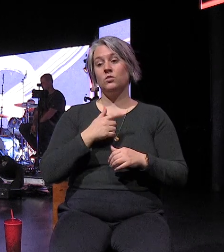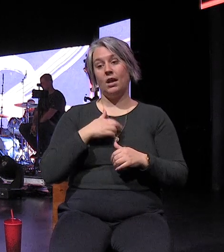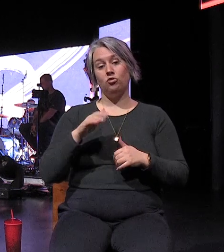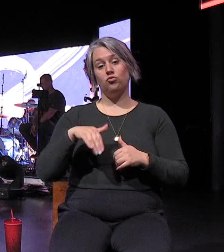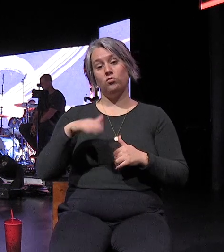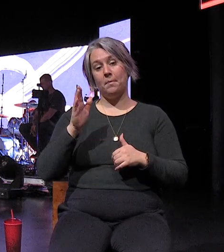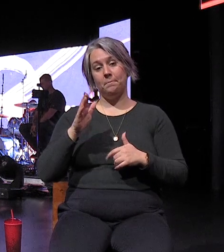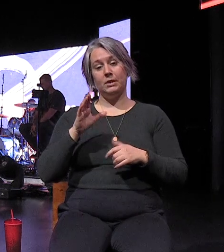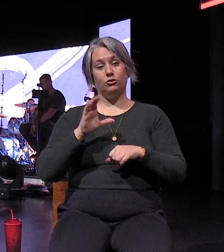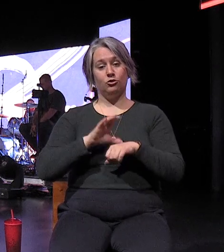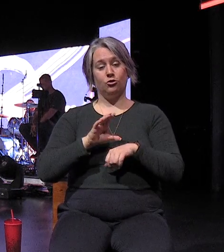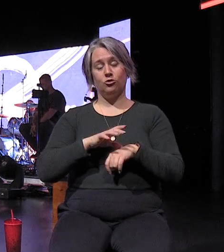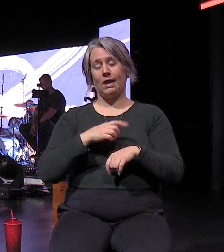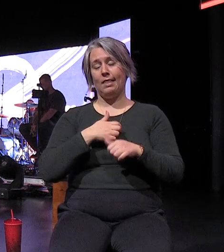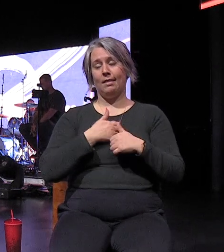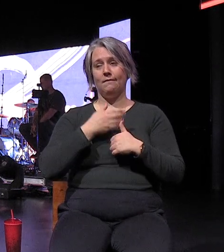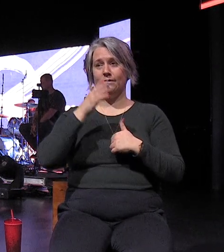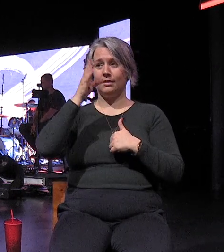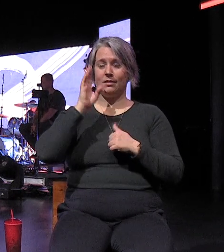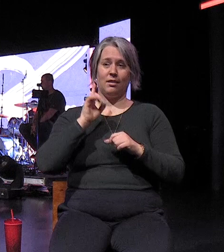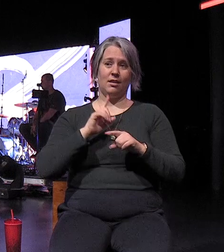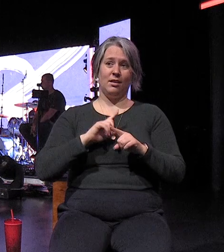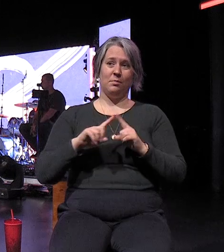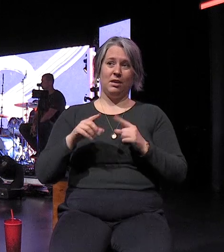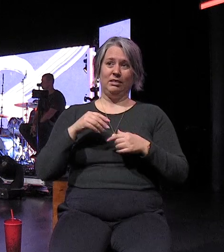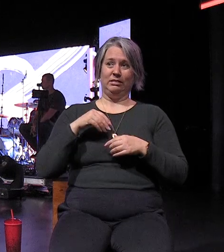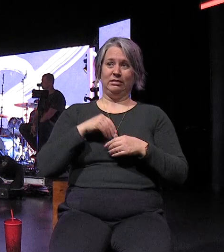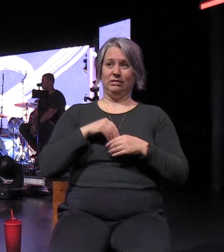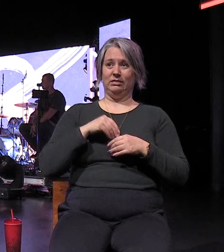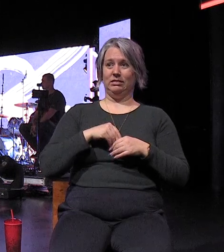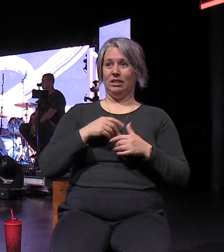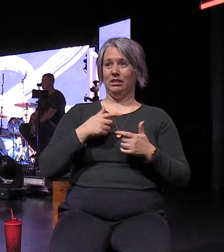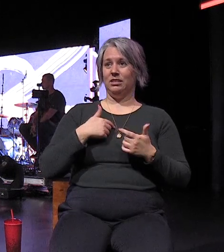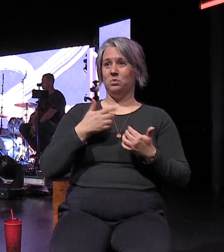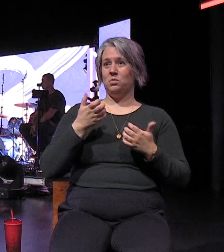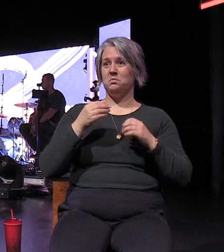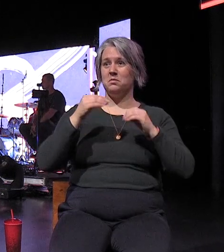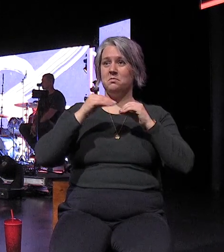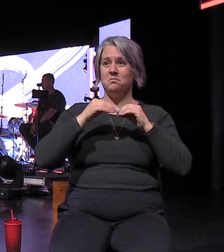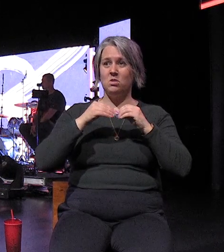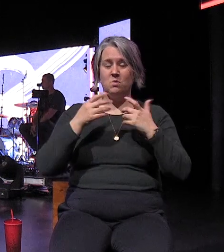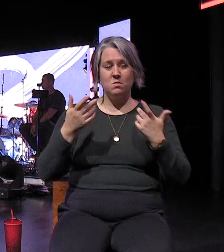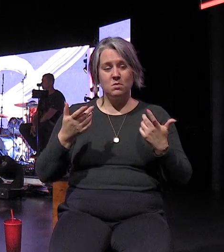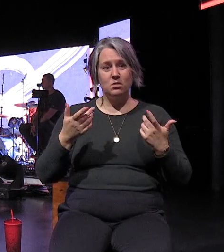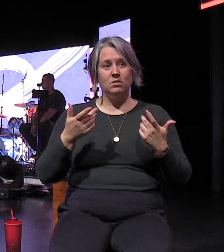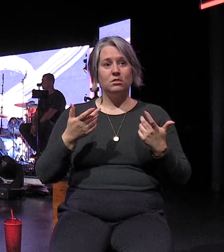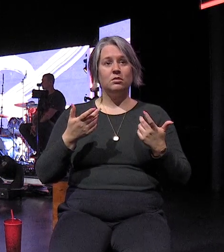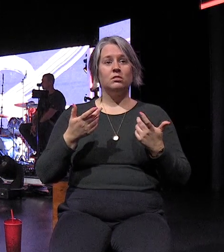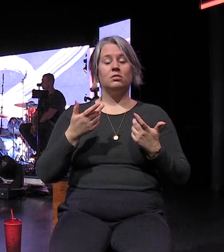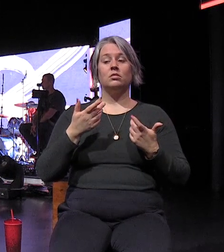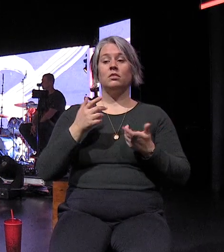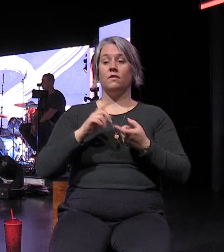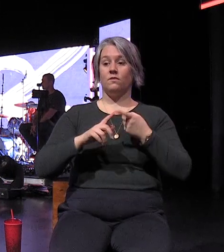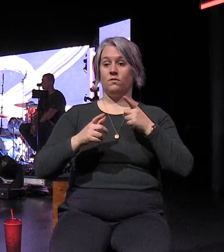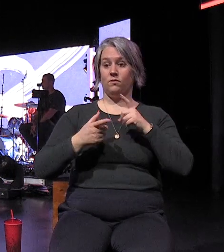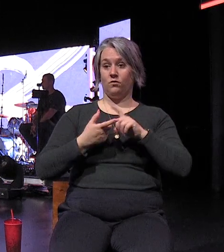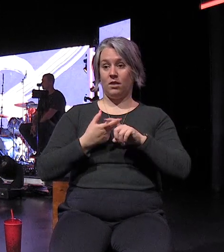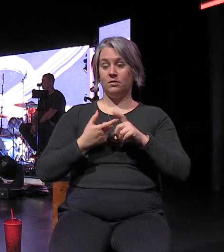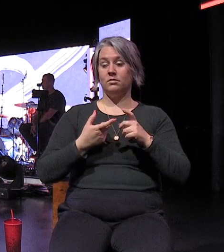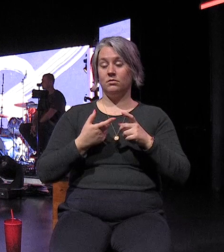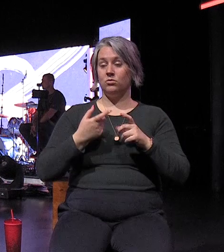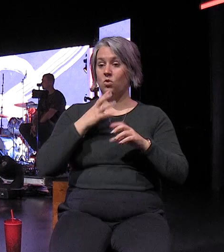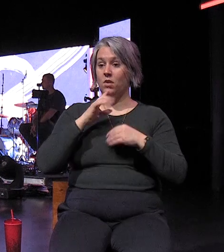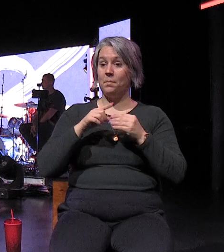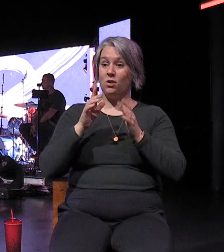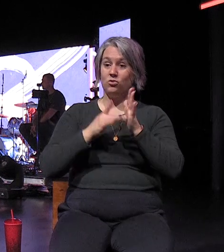and but I had this like gnawing inside, like hunger for more, and some of our friends were starting to talk about Jesus